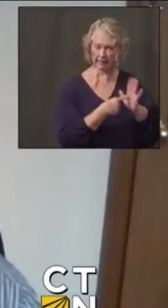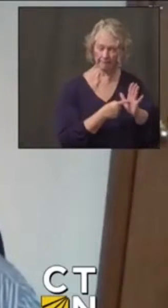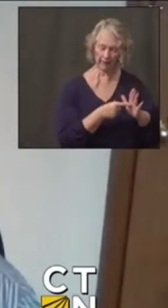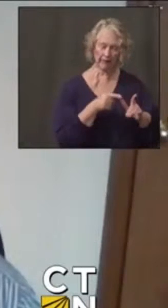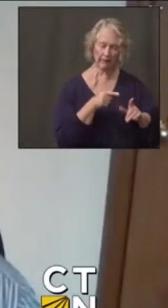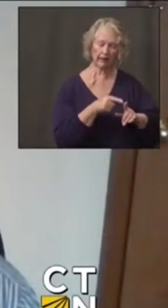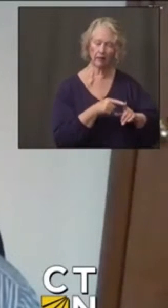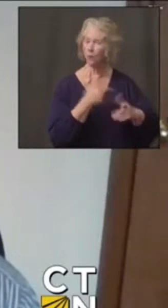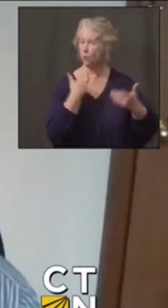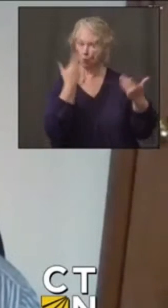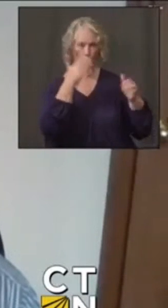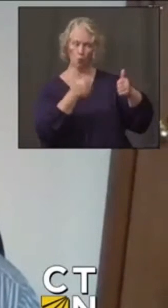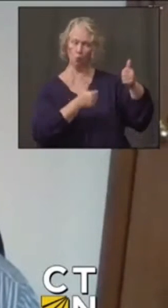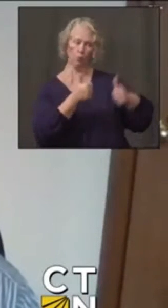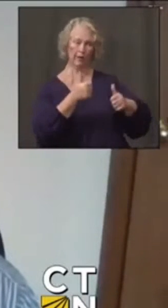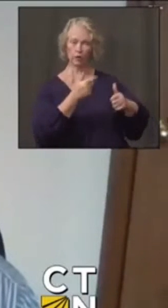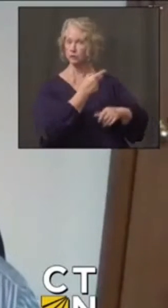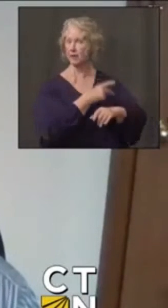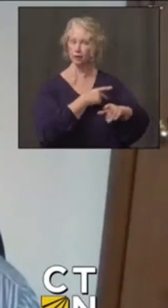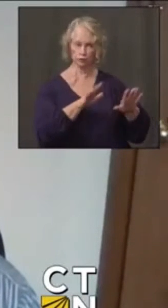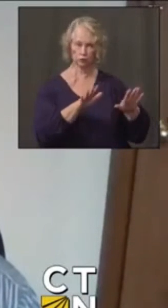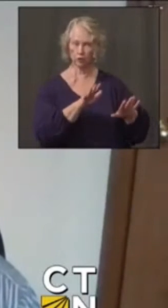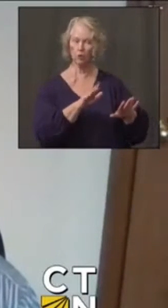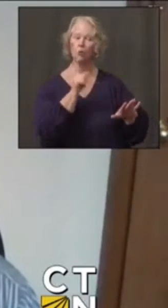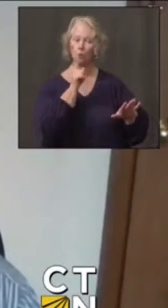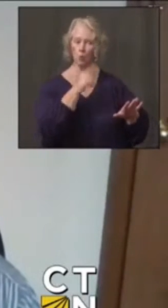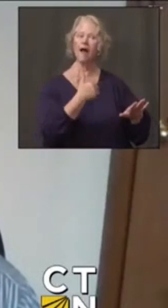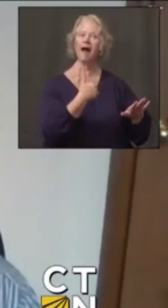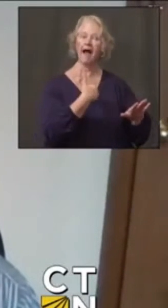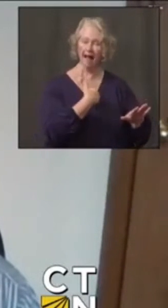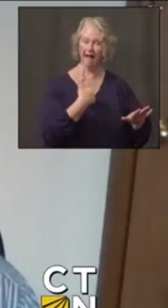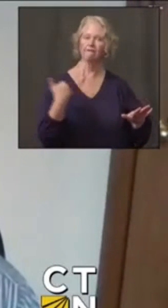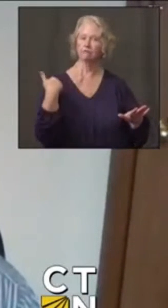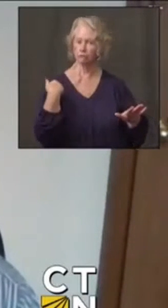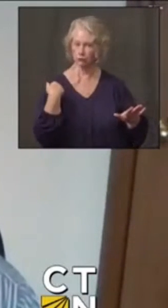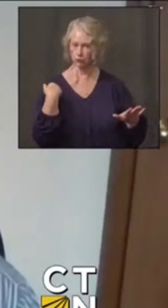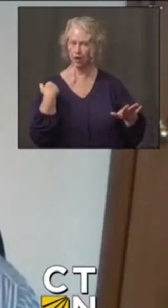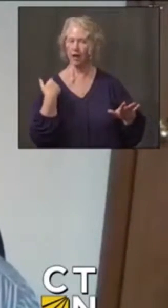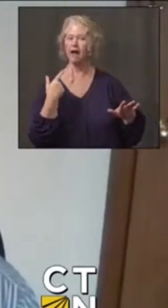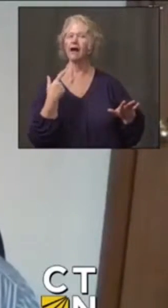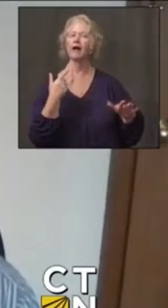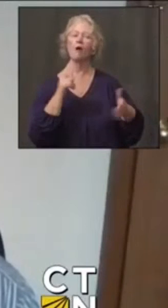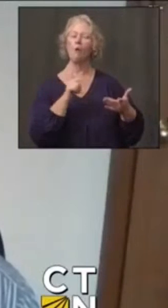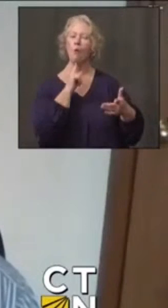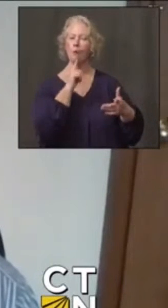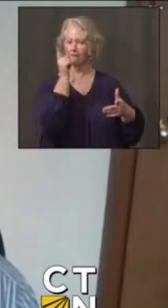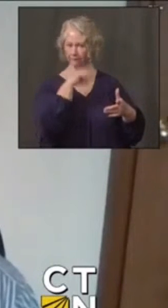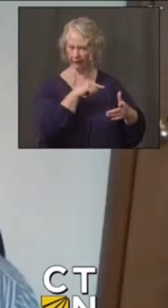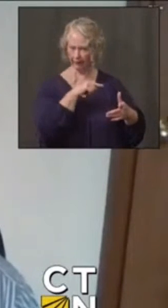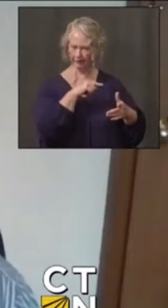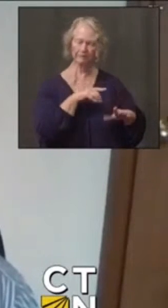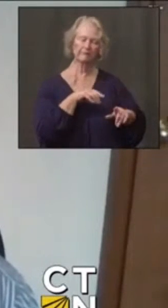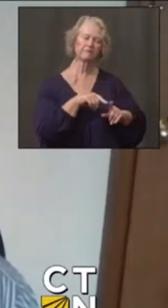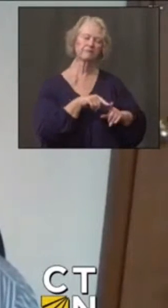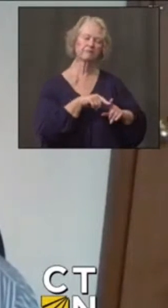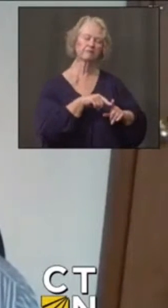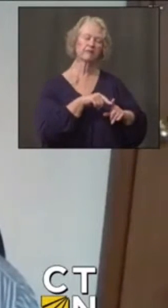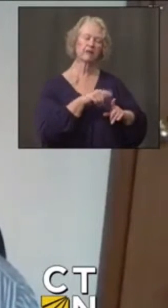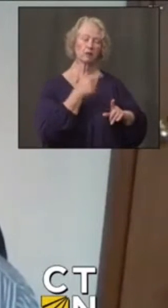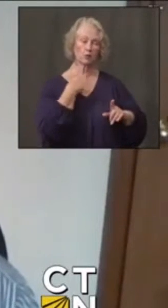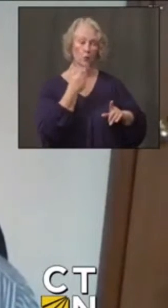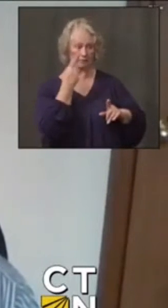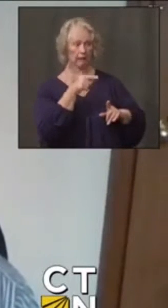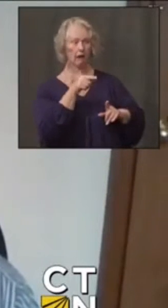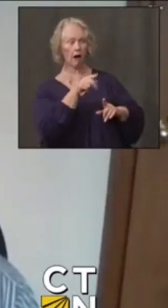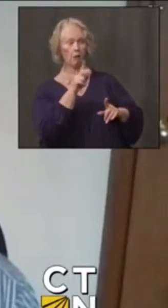blinded, but a patient gets the disease, gets the diagnosis of having COVID, and then that's an event in the